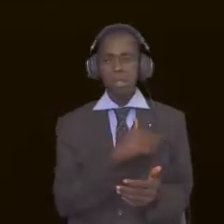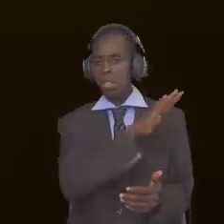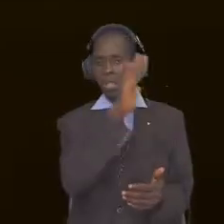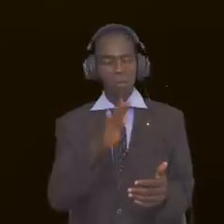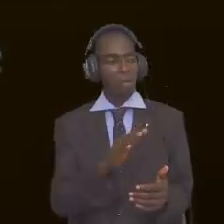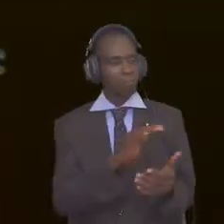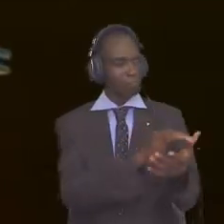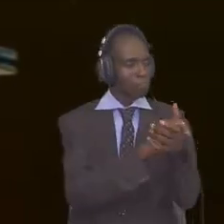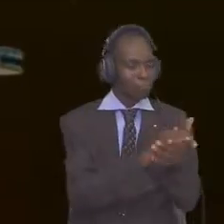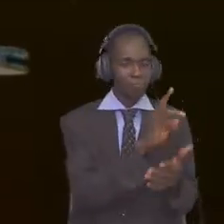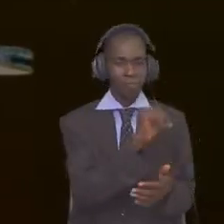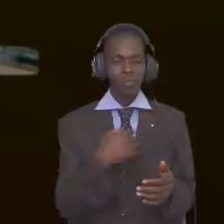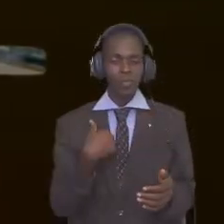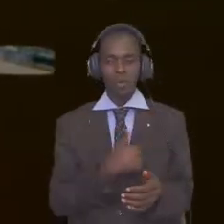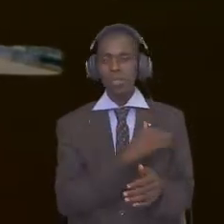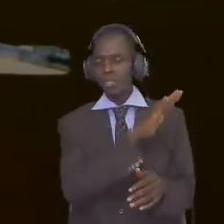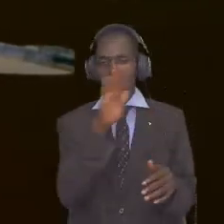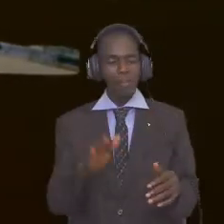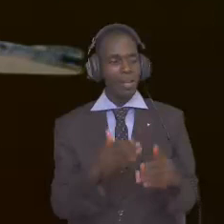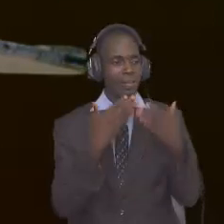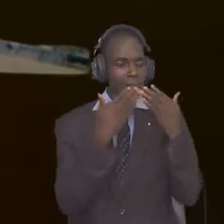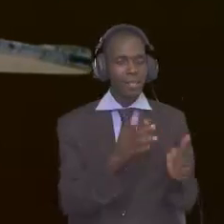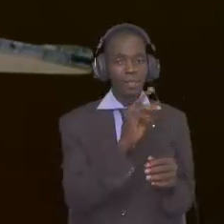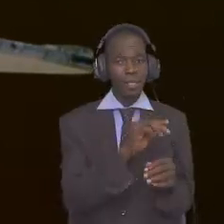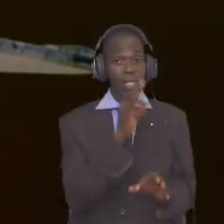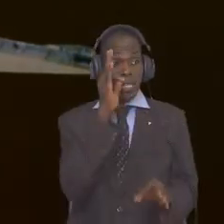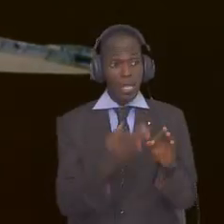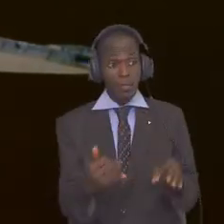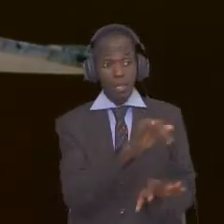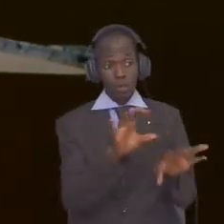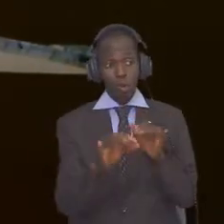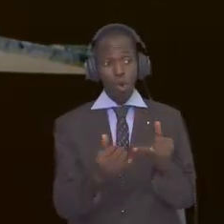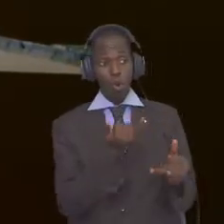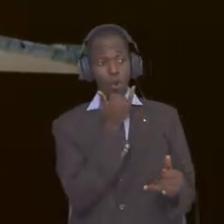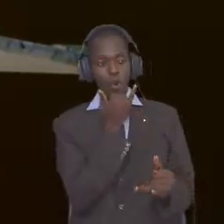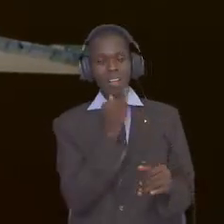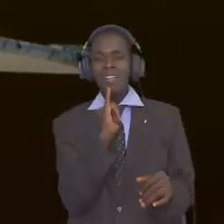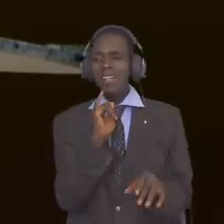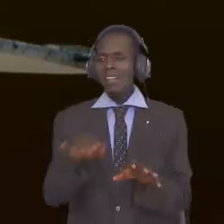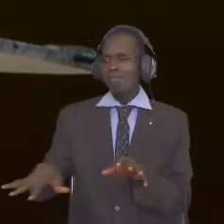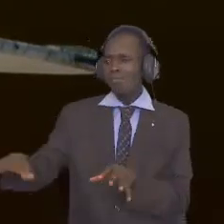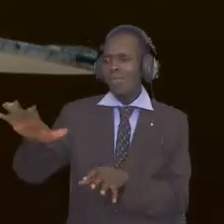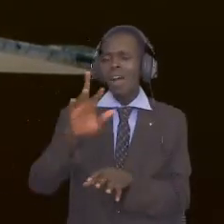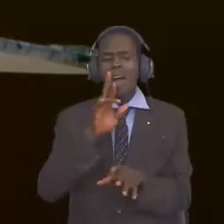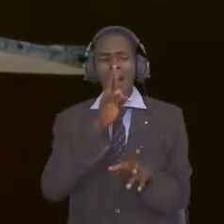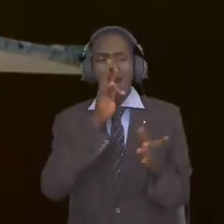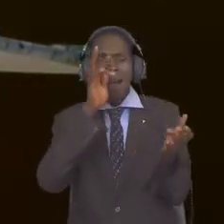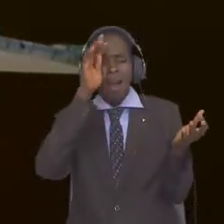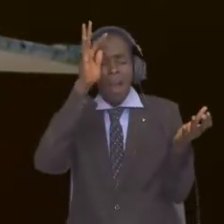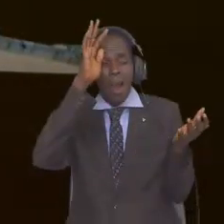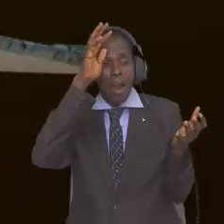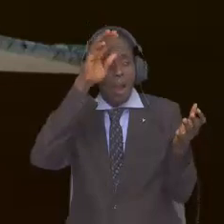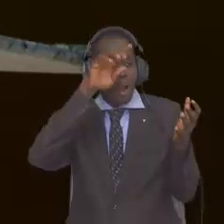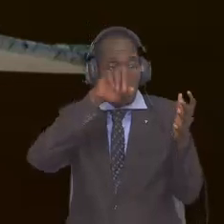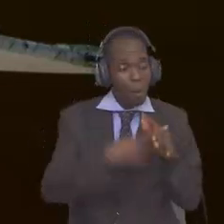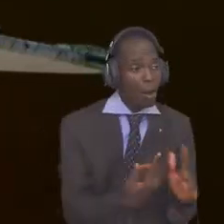never acknowledge them. Only when they do wrong, it's like we're waiting. We're waiting for him to go wrong. We're